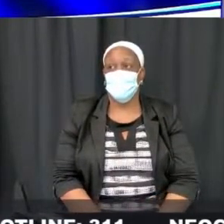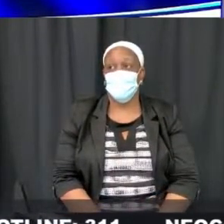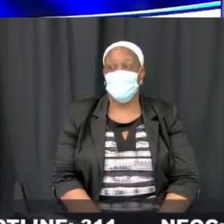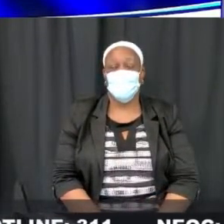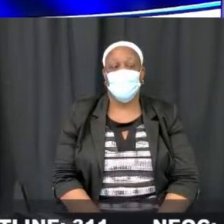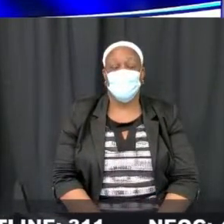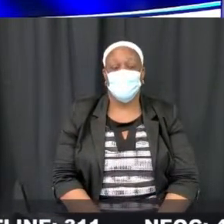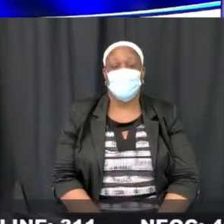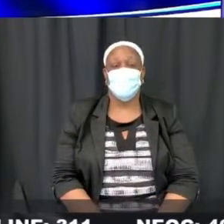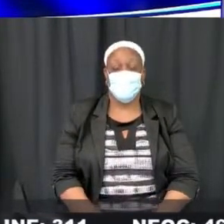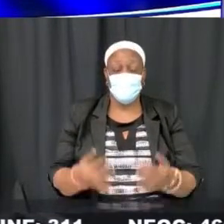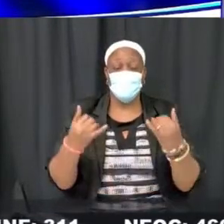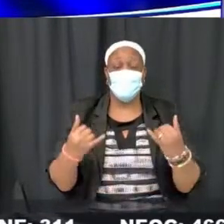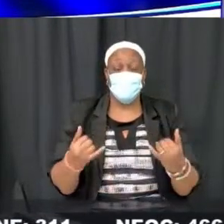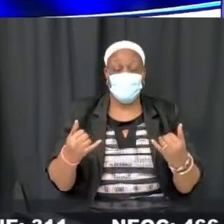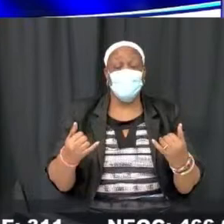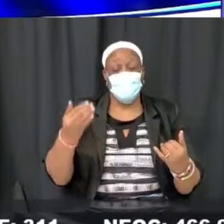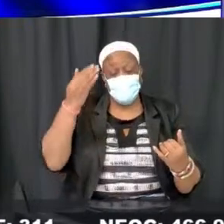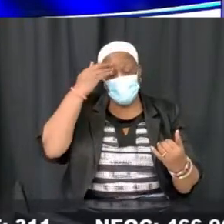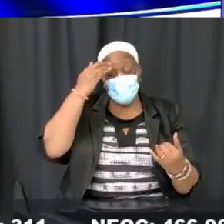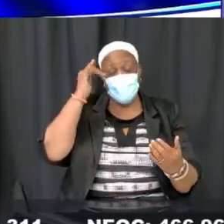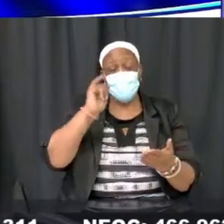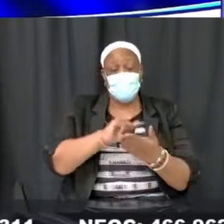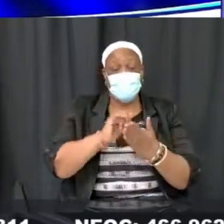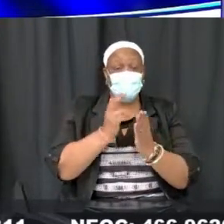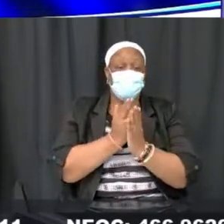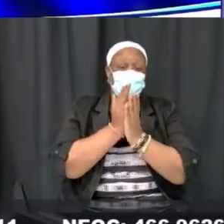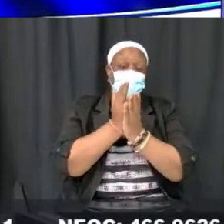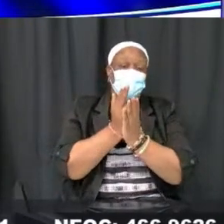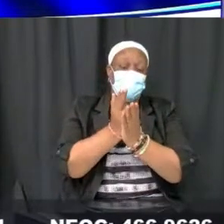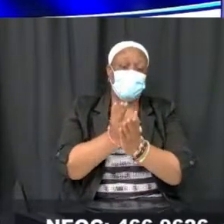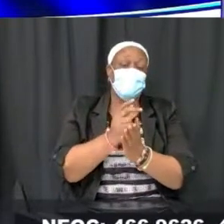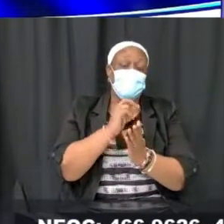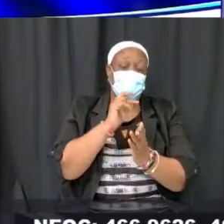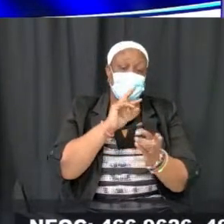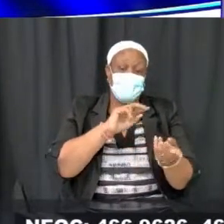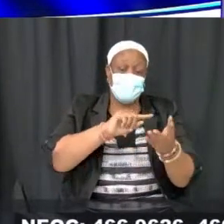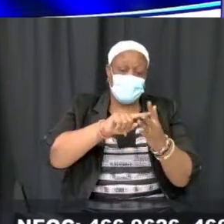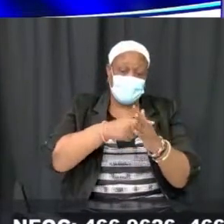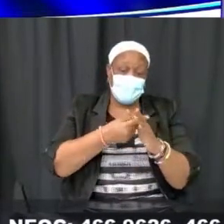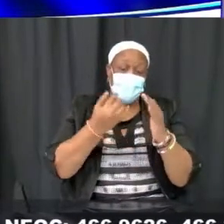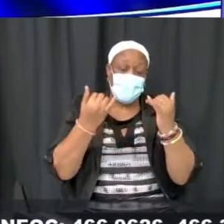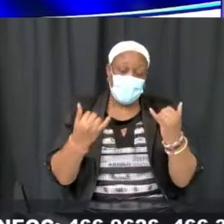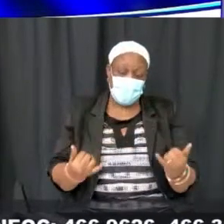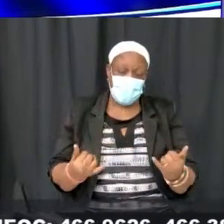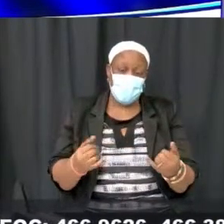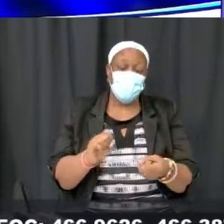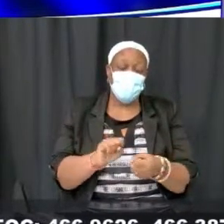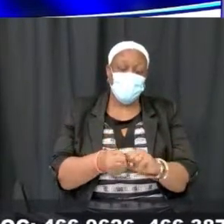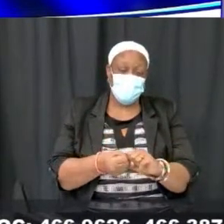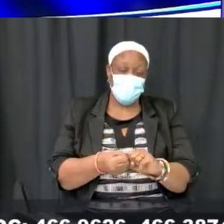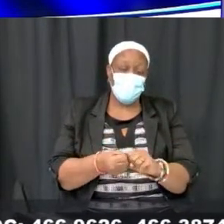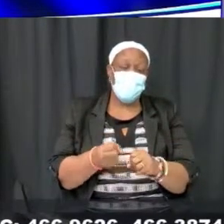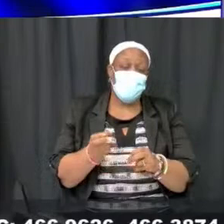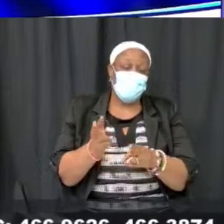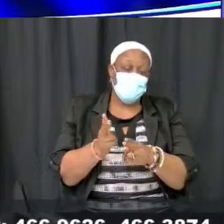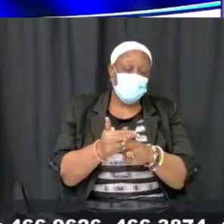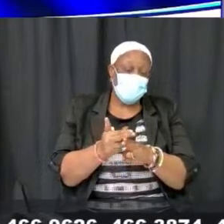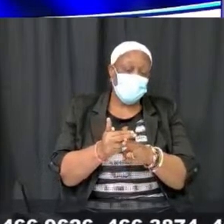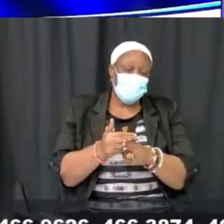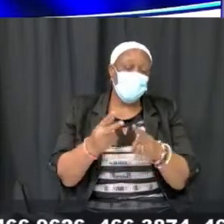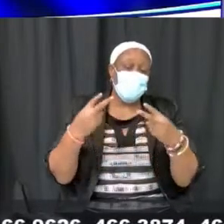already begun coming out of the US. And so it is in our best interest to have a definitive answer within short order.